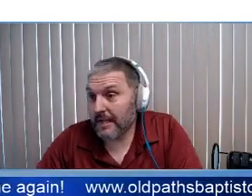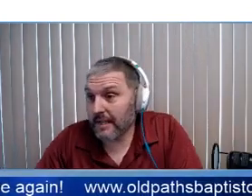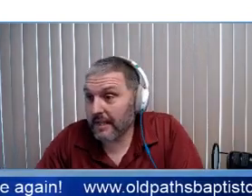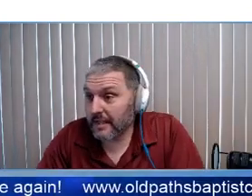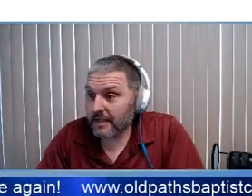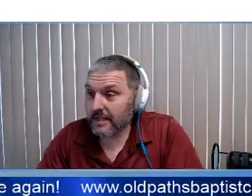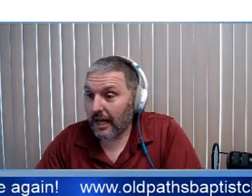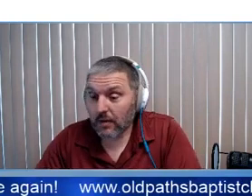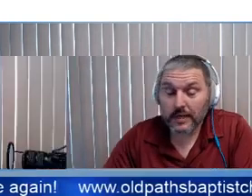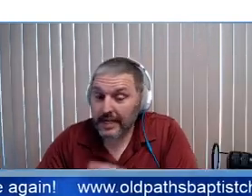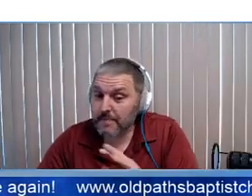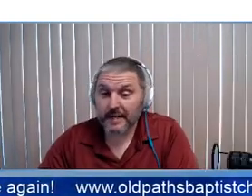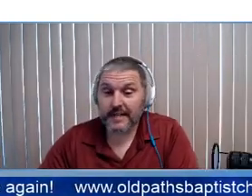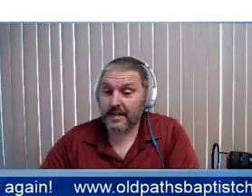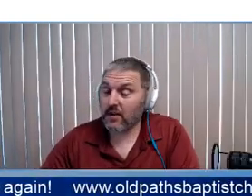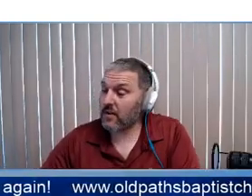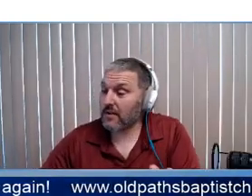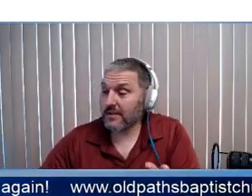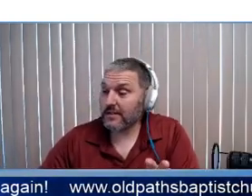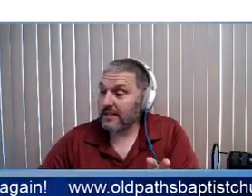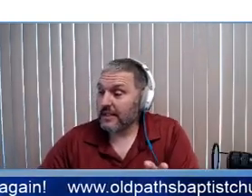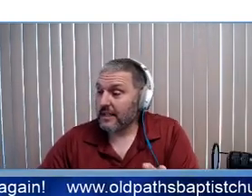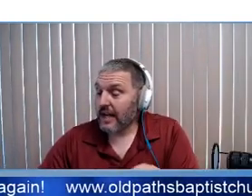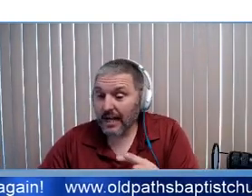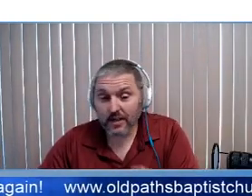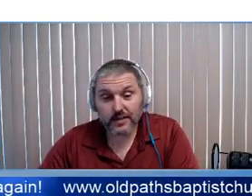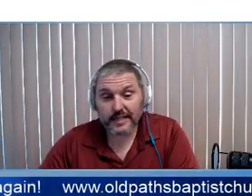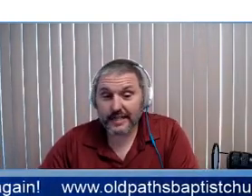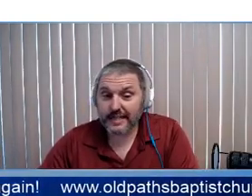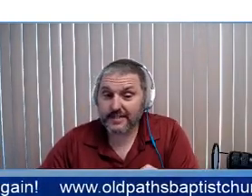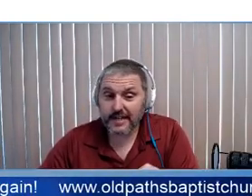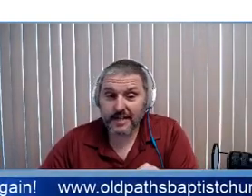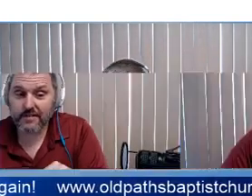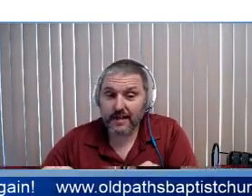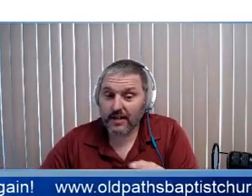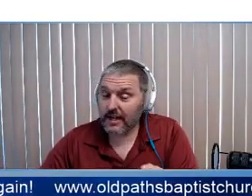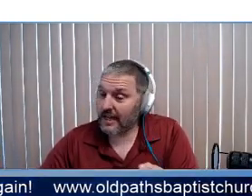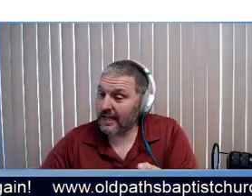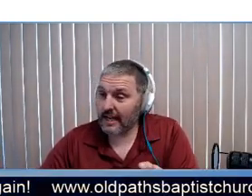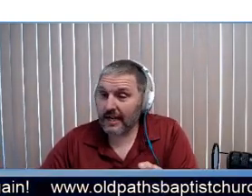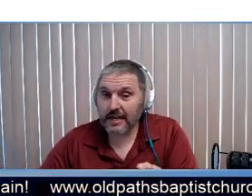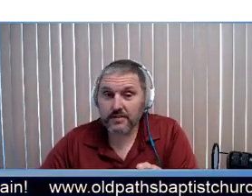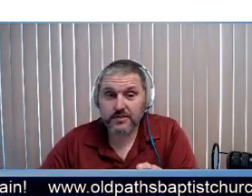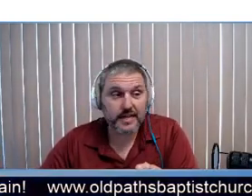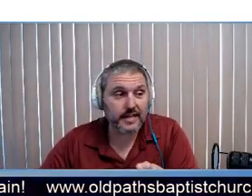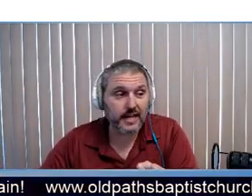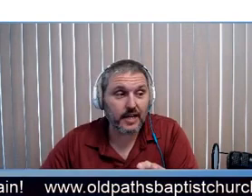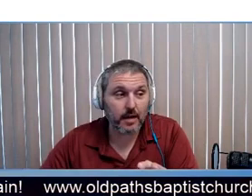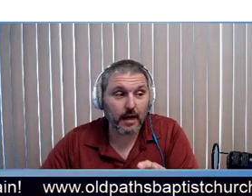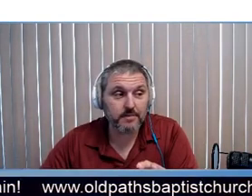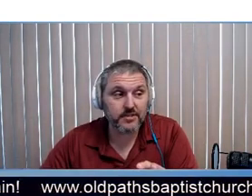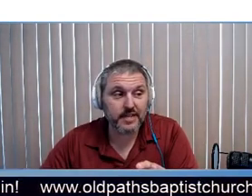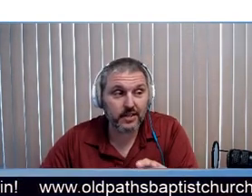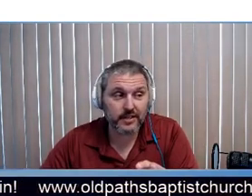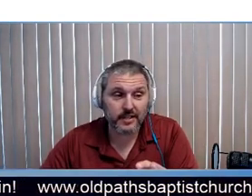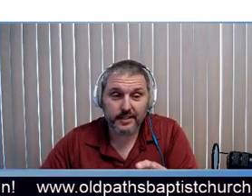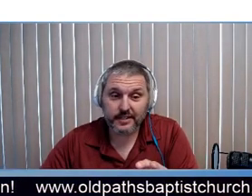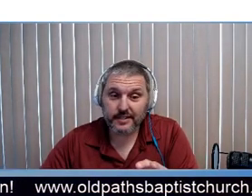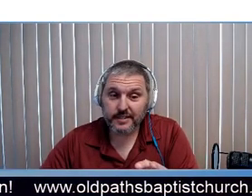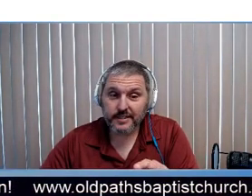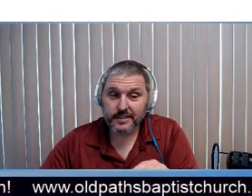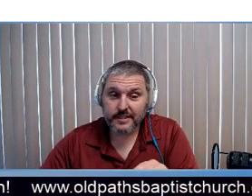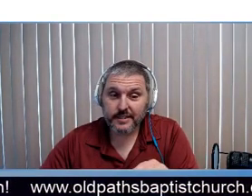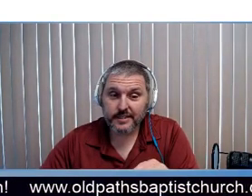I mean, I don't want anybody to get hurt. I know they need to get saved, and I understand that. I'm just telling